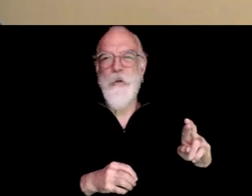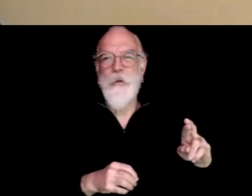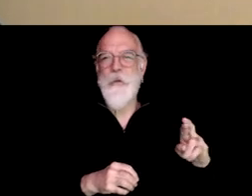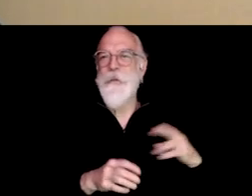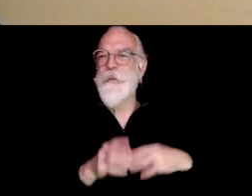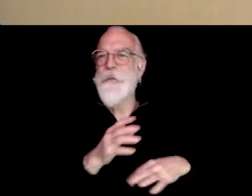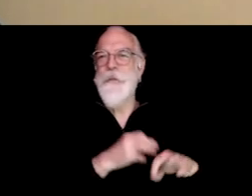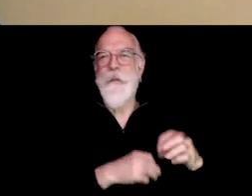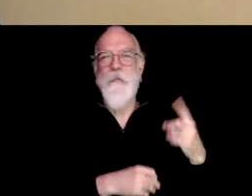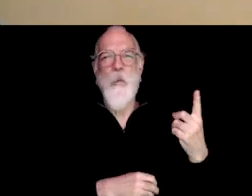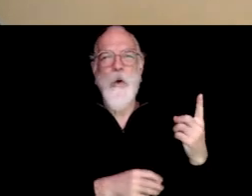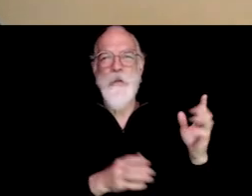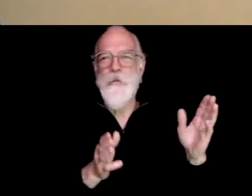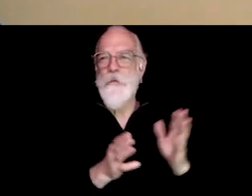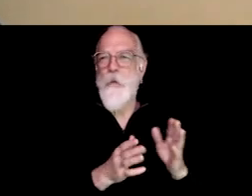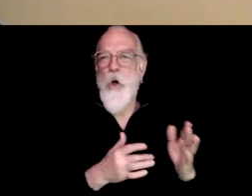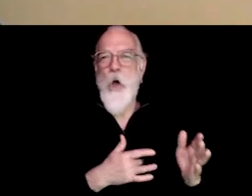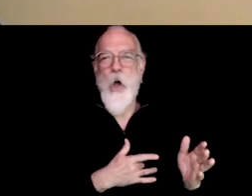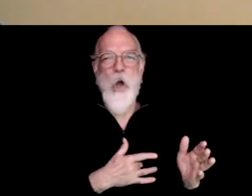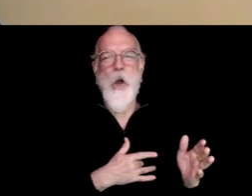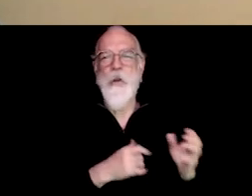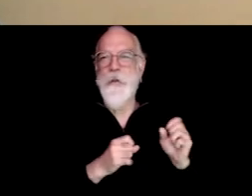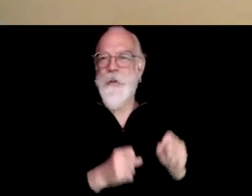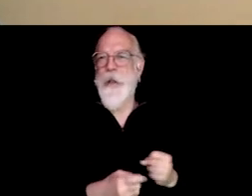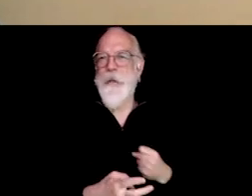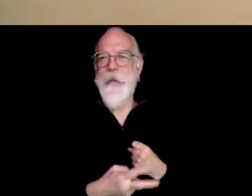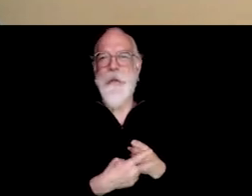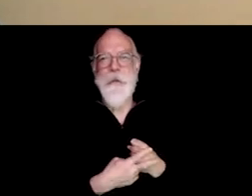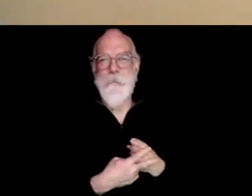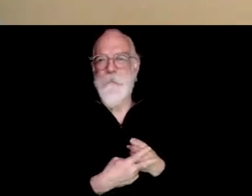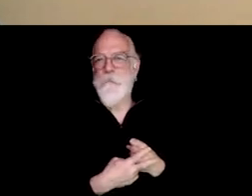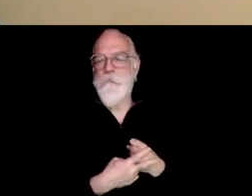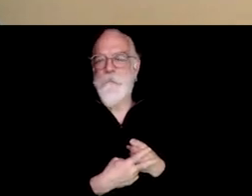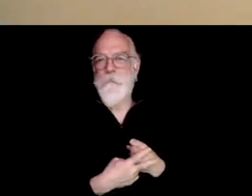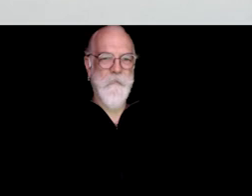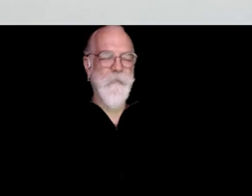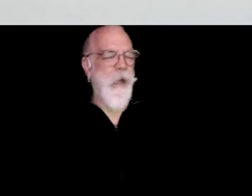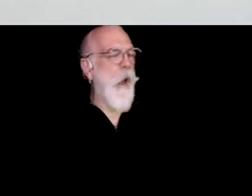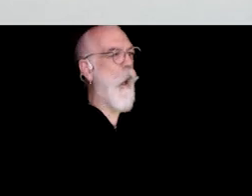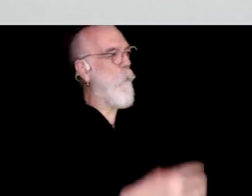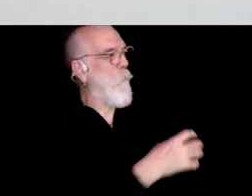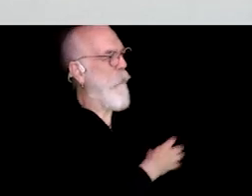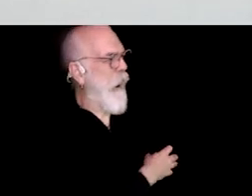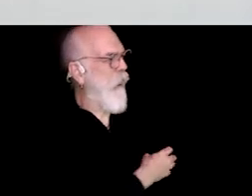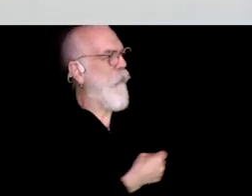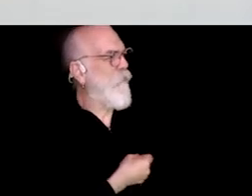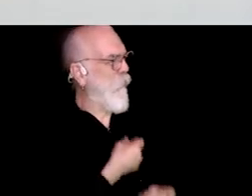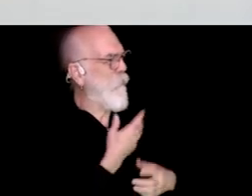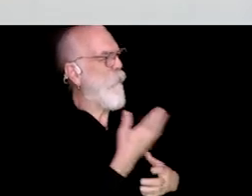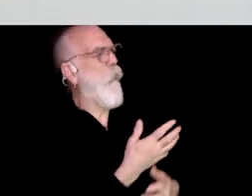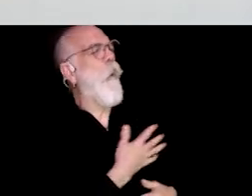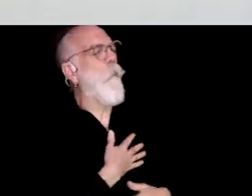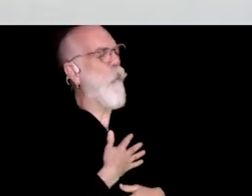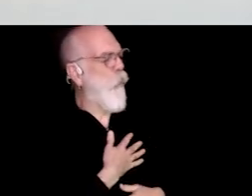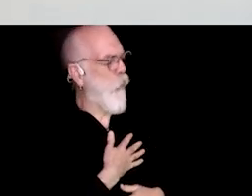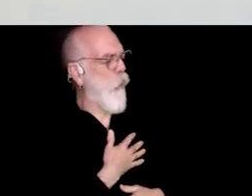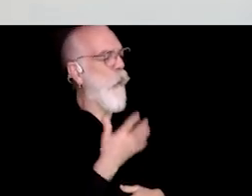than one small heart could ever hold. Oh, it's such a powerful